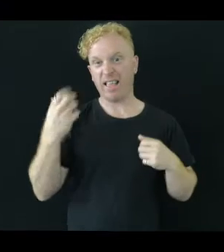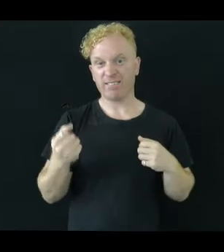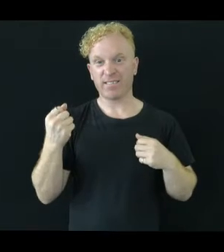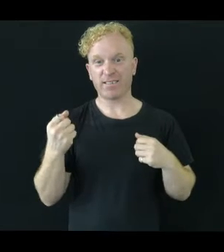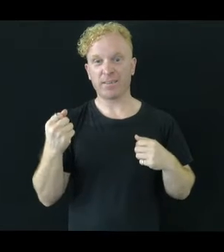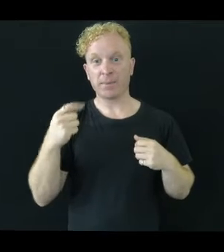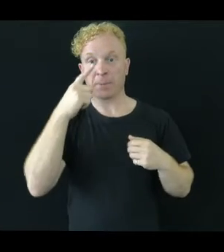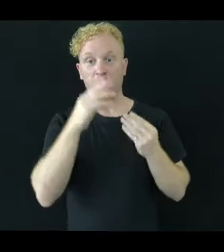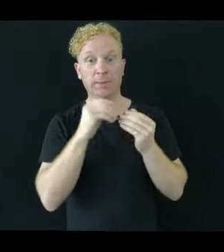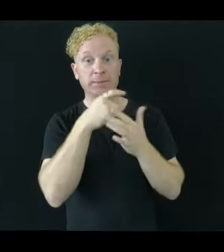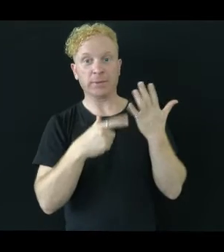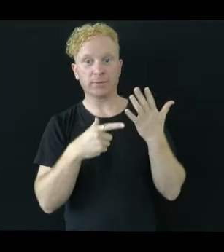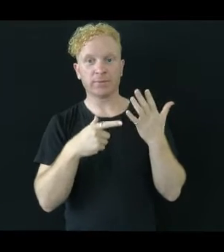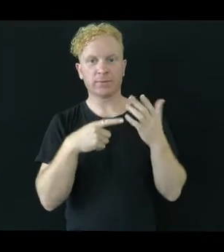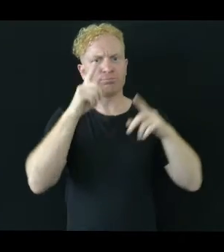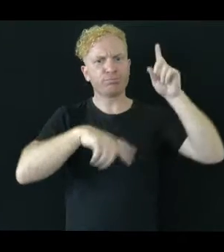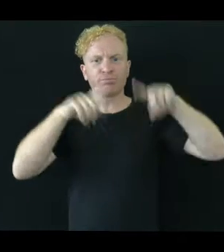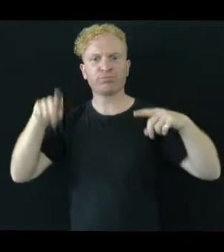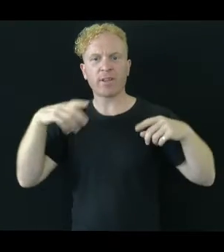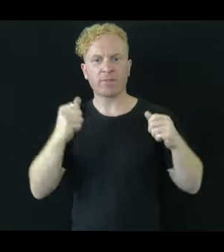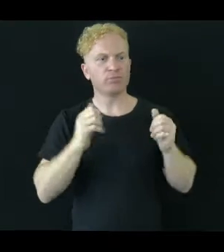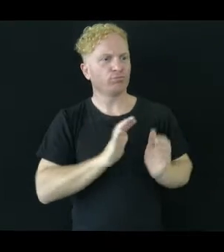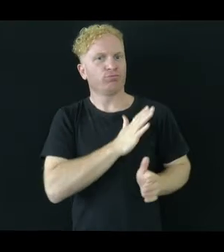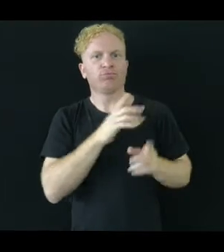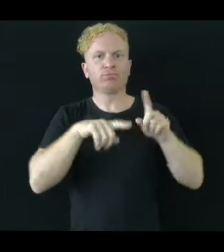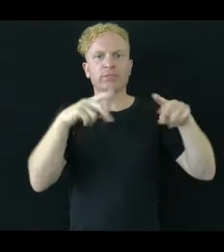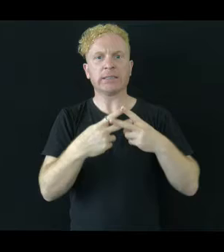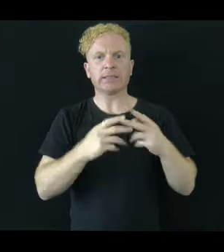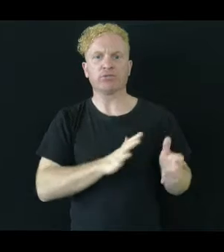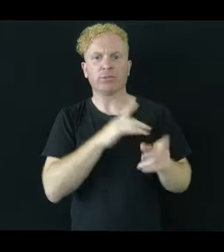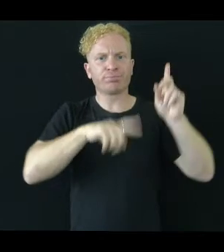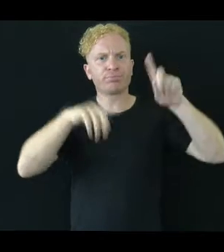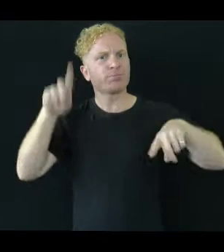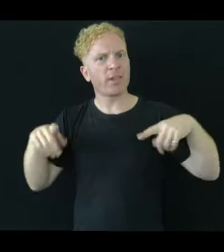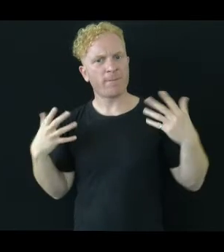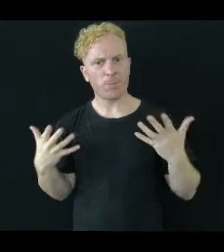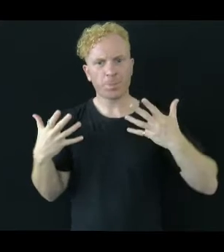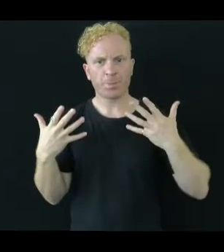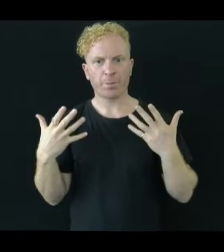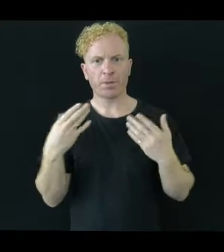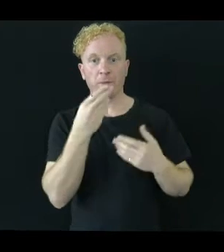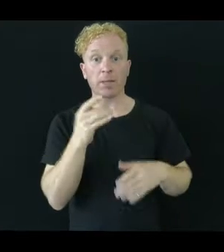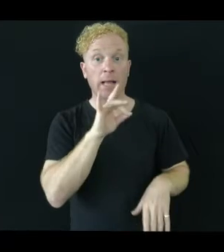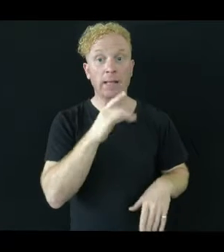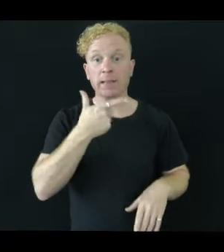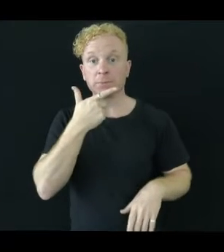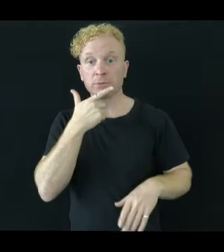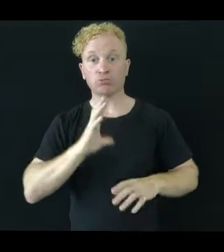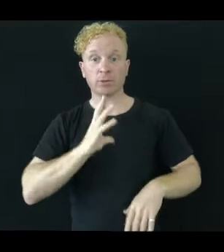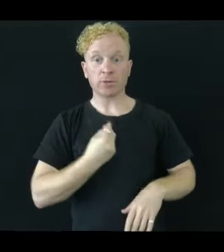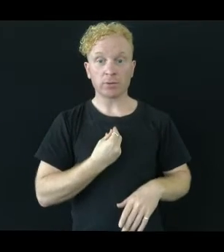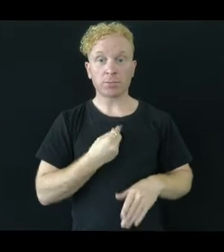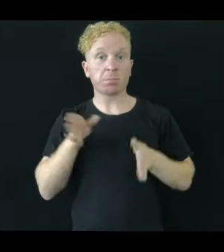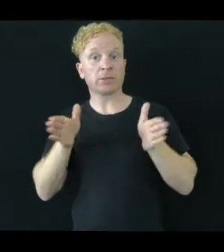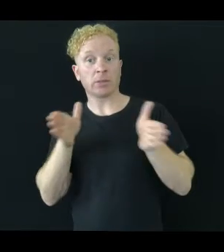but the reality is, people with disabilities like everyone else have a range of, sexual interests, and some might be gay